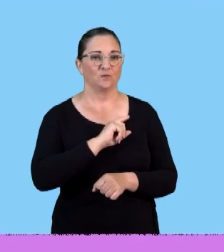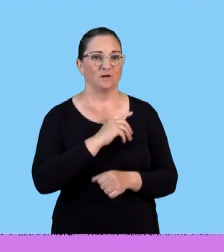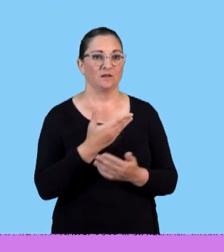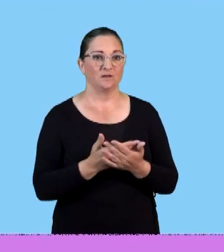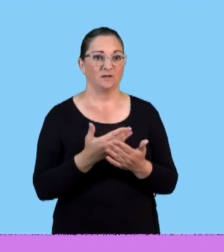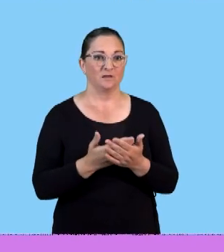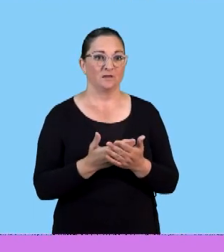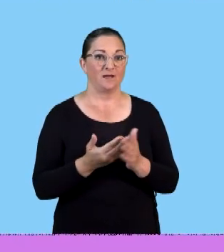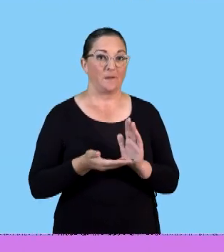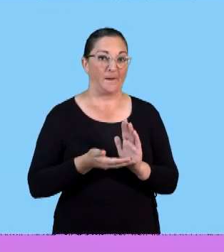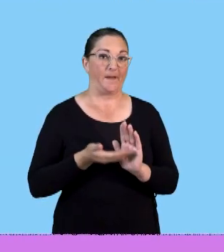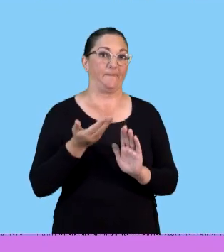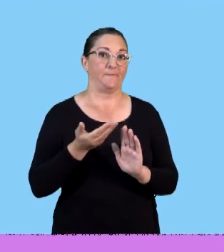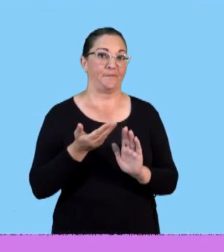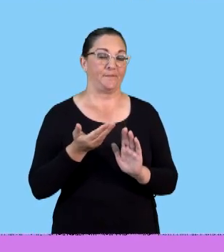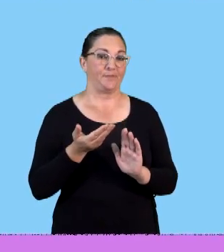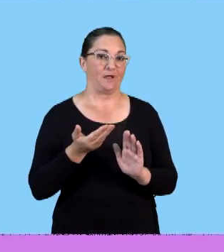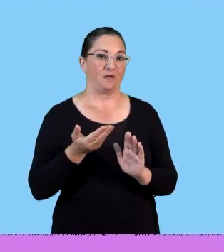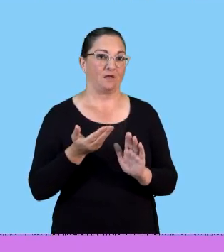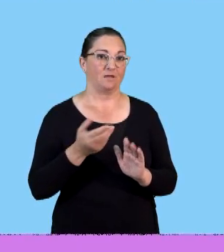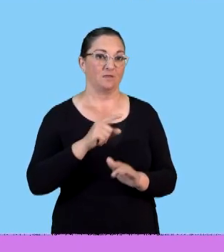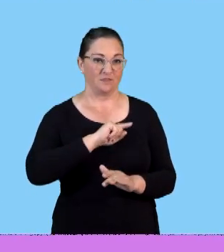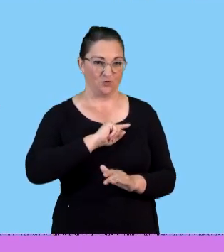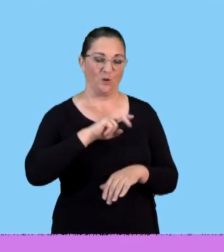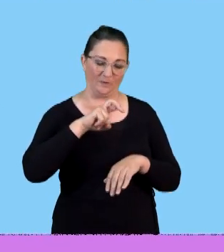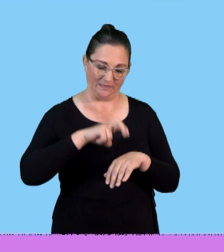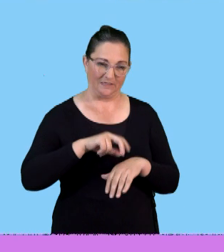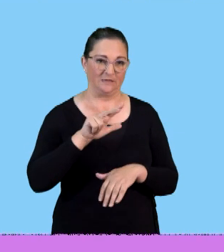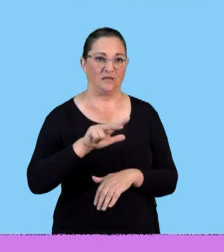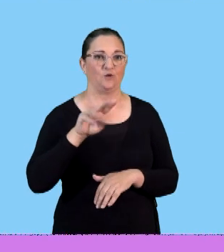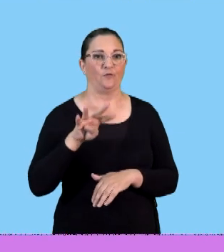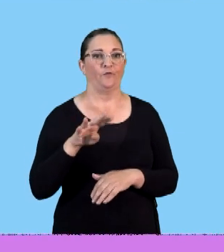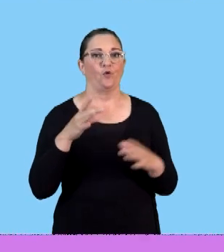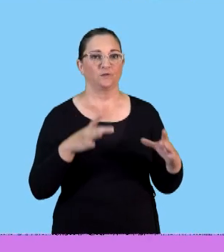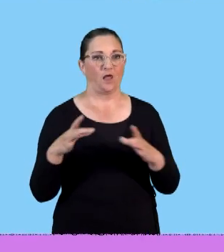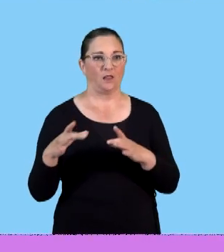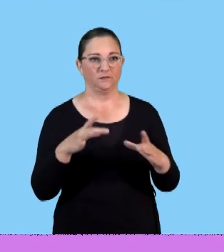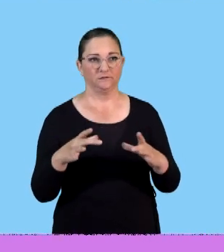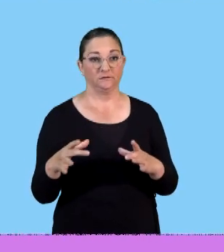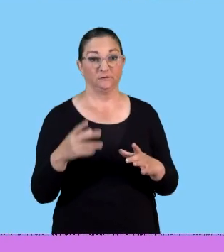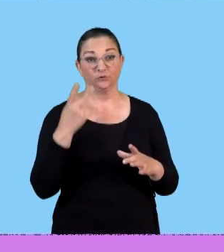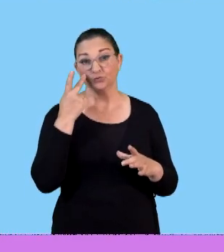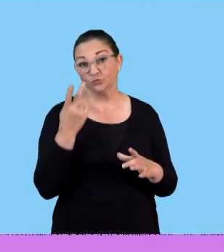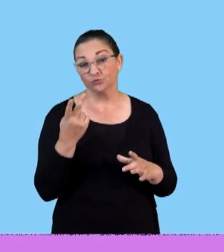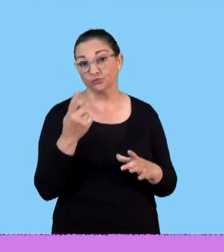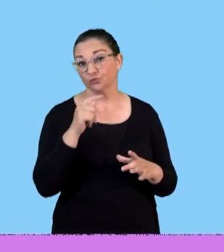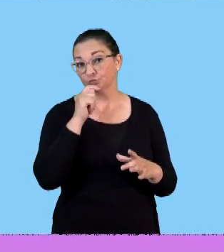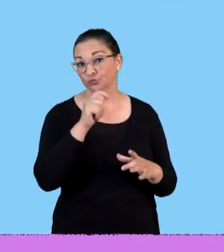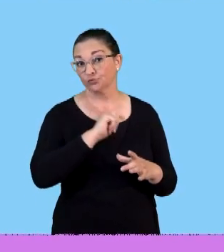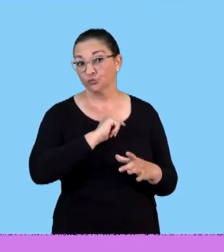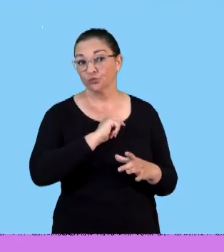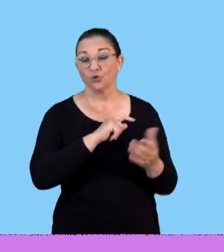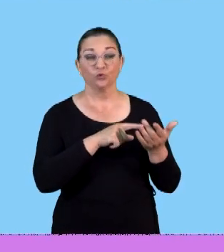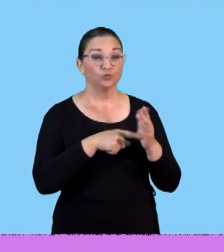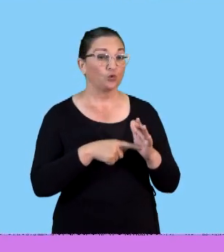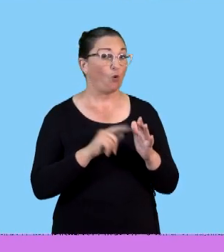therefore, we will need 84 tiles, all right? And it says here, verify,